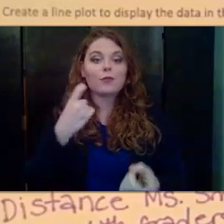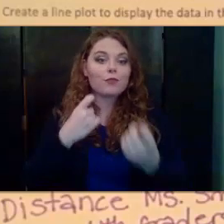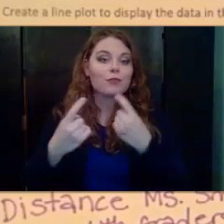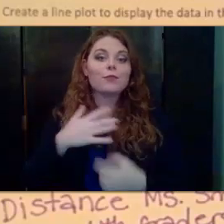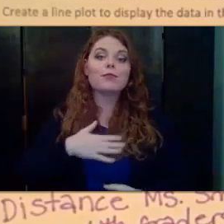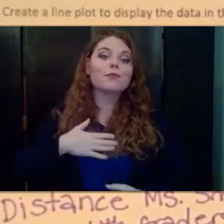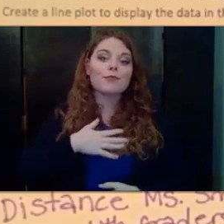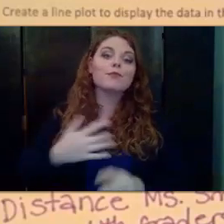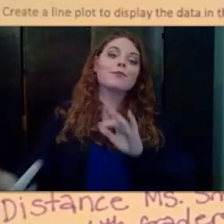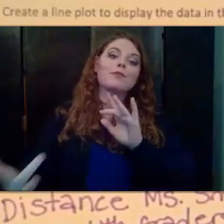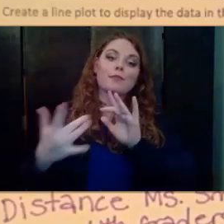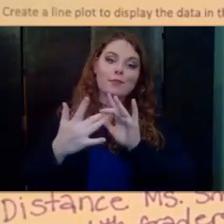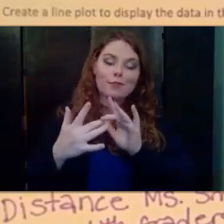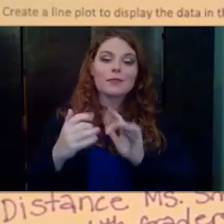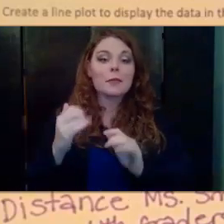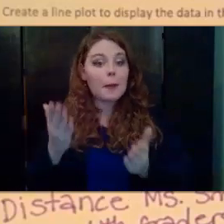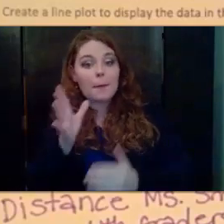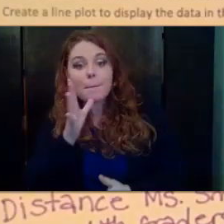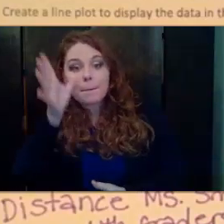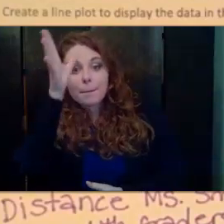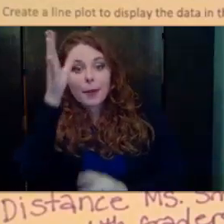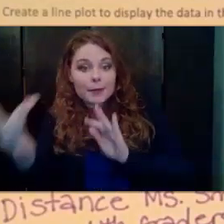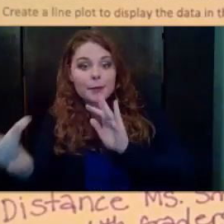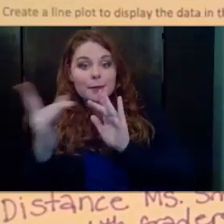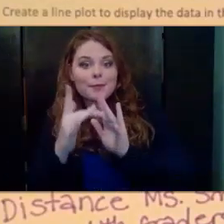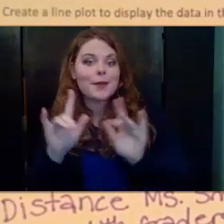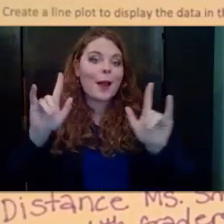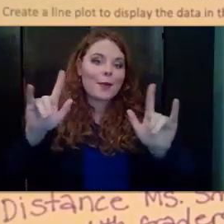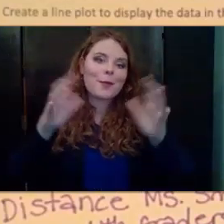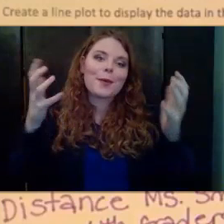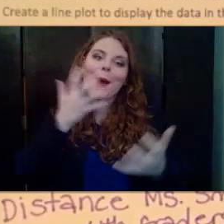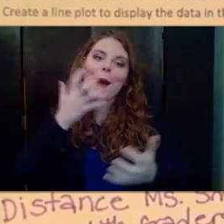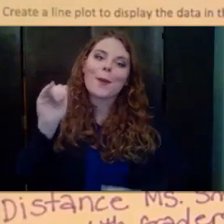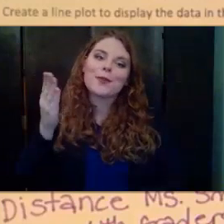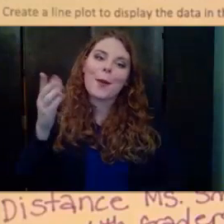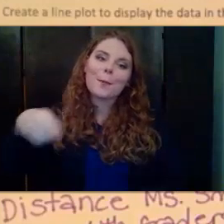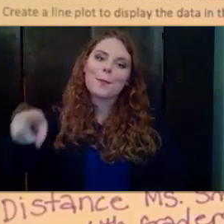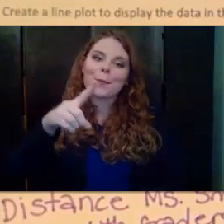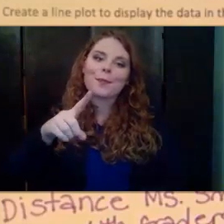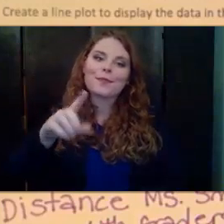free to reach out to me. Let your parents reach out to me. And I love you very much. Awesome job, guys.